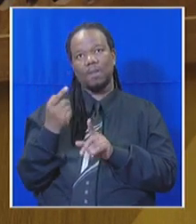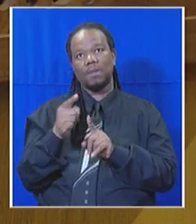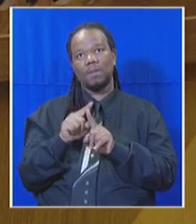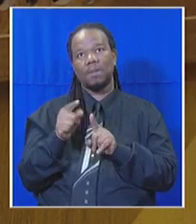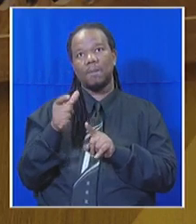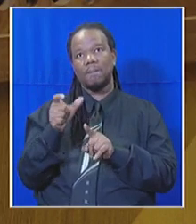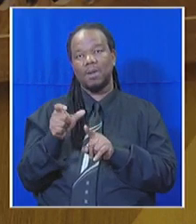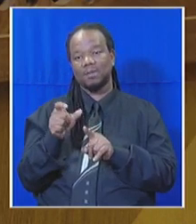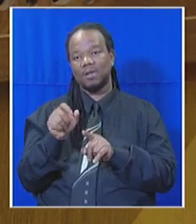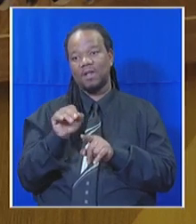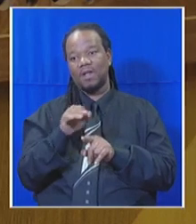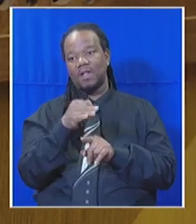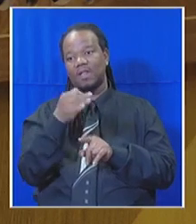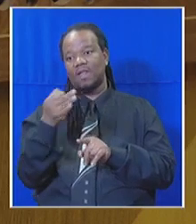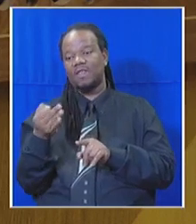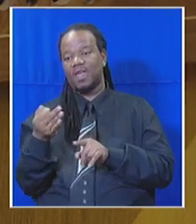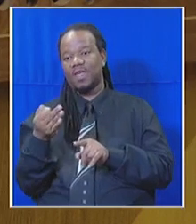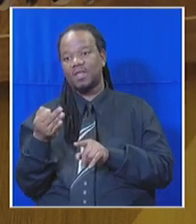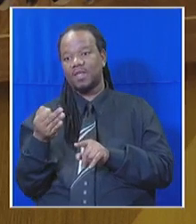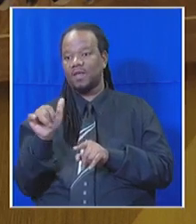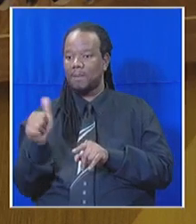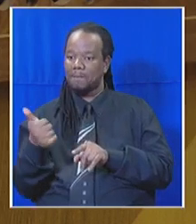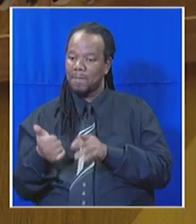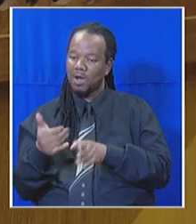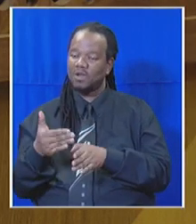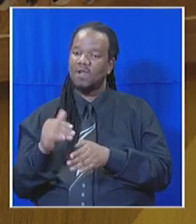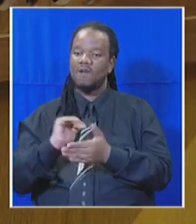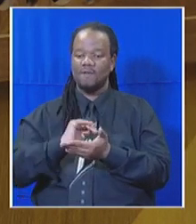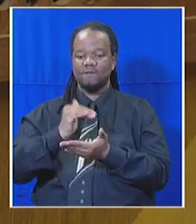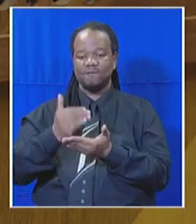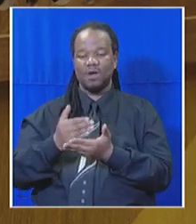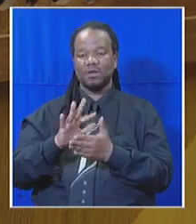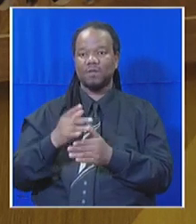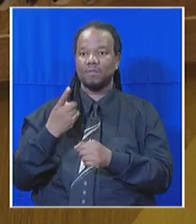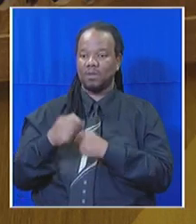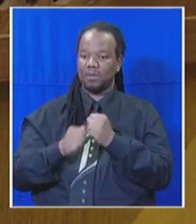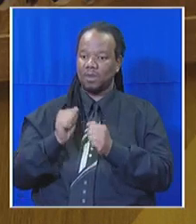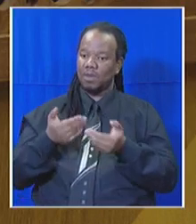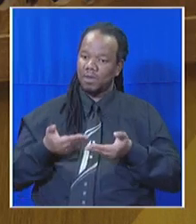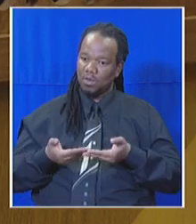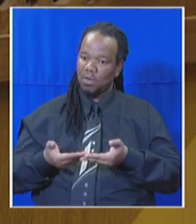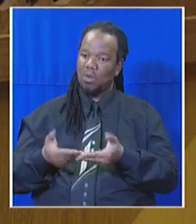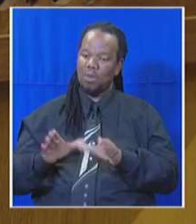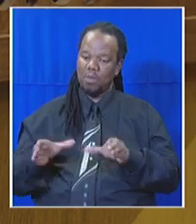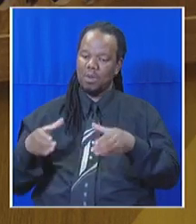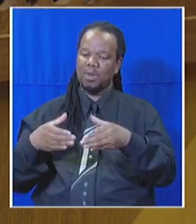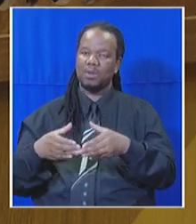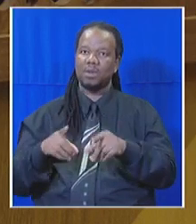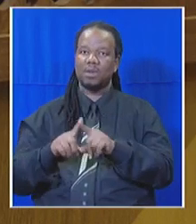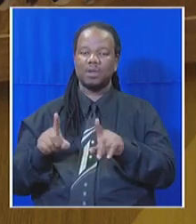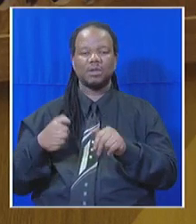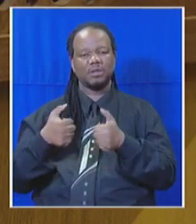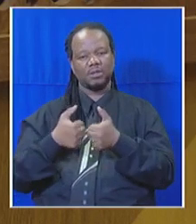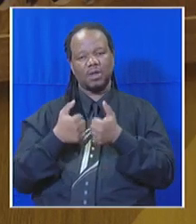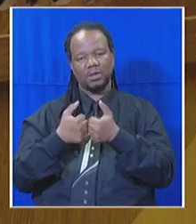the third-party funds, and this remains a challenge. In the number of years that I've served on this committee, it has always been a challenge, and